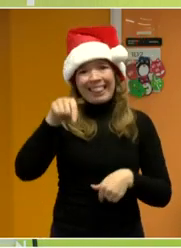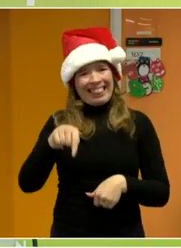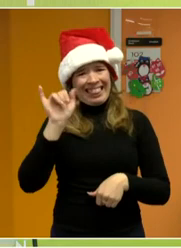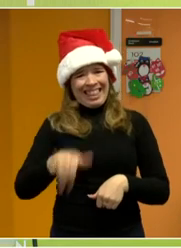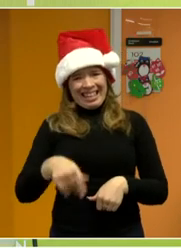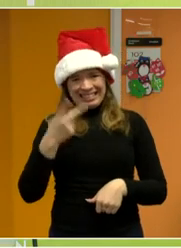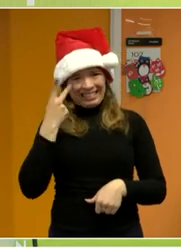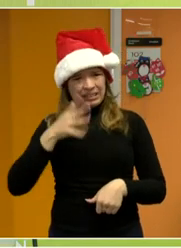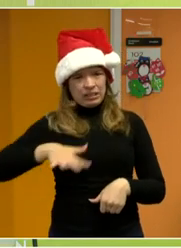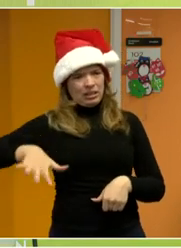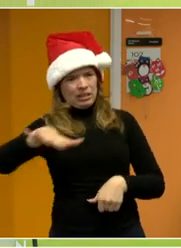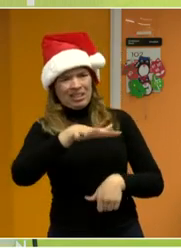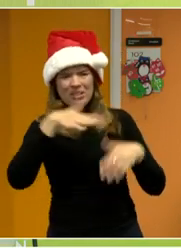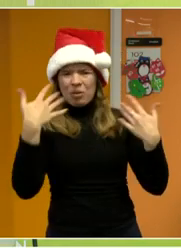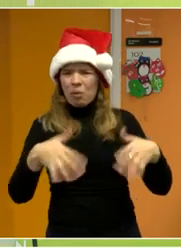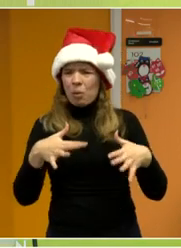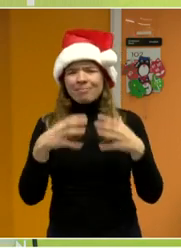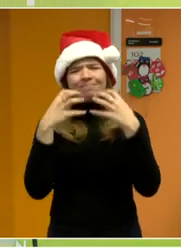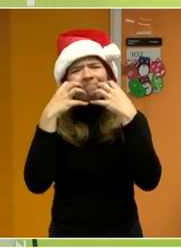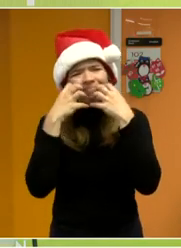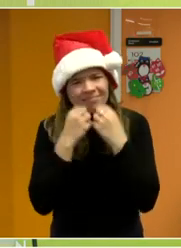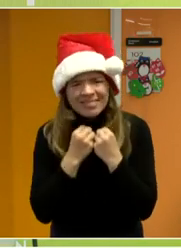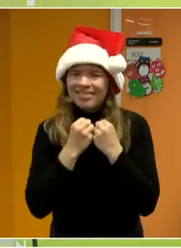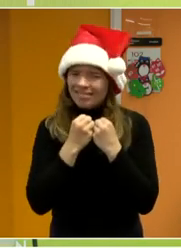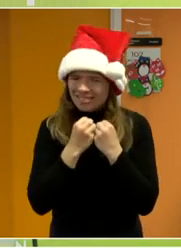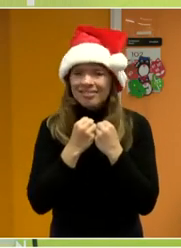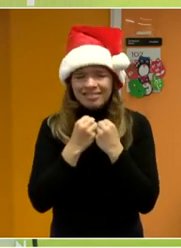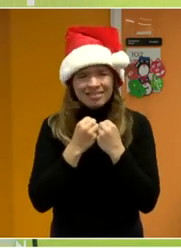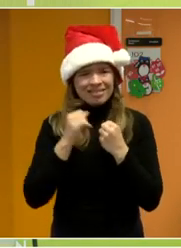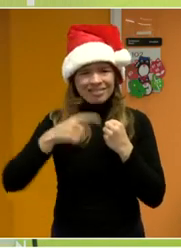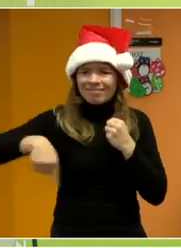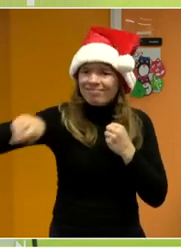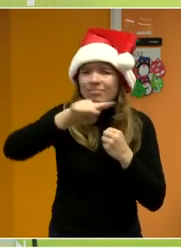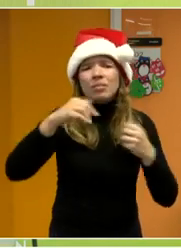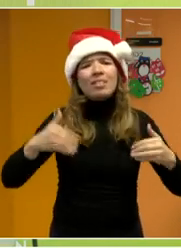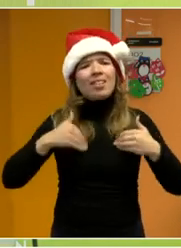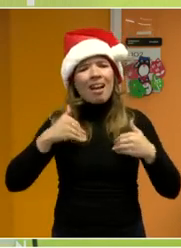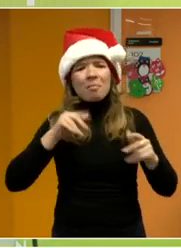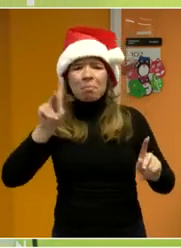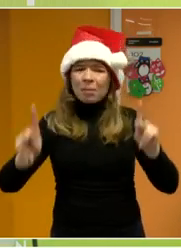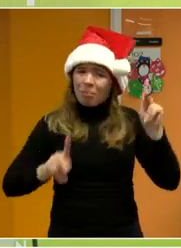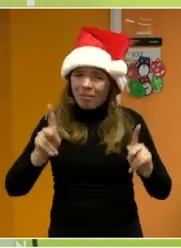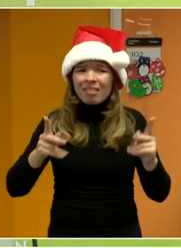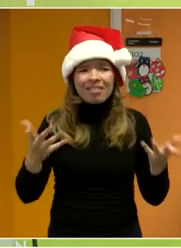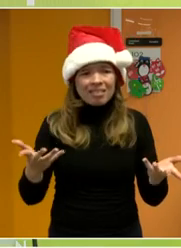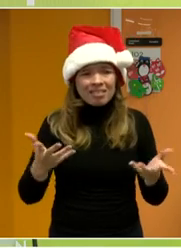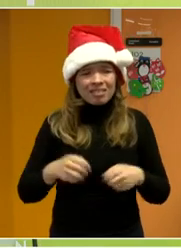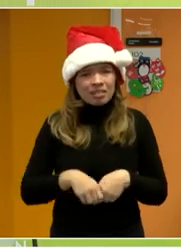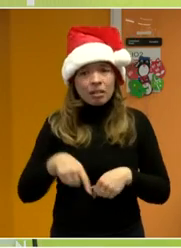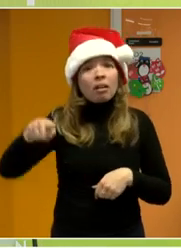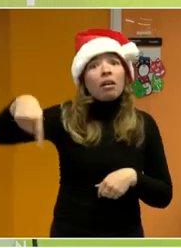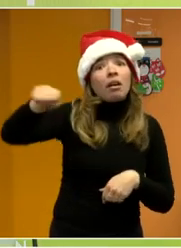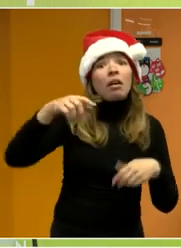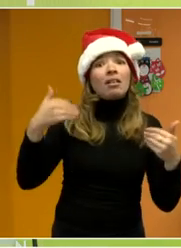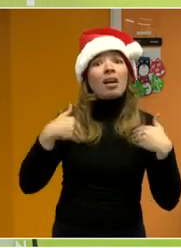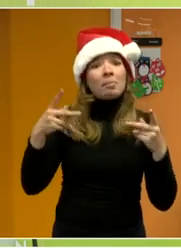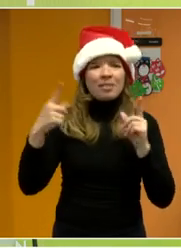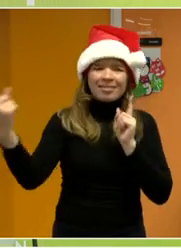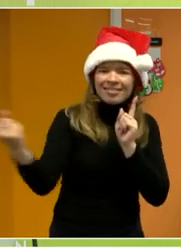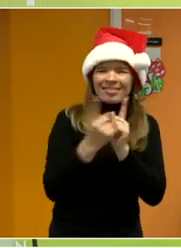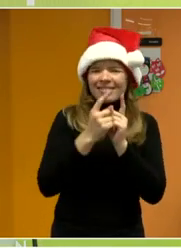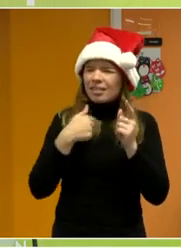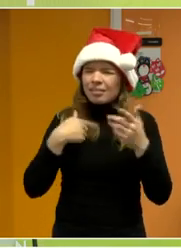care deeply about our young people. And when young people come to us, we celebrate them, we challenge them, and we